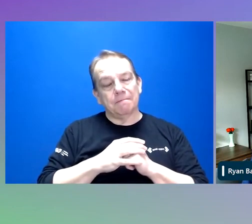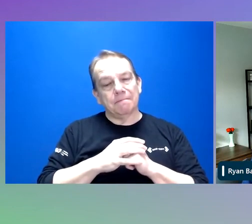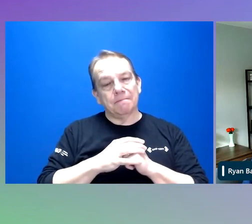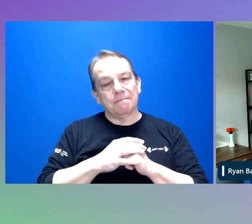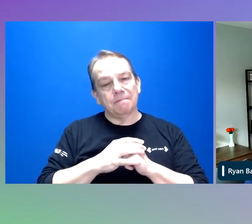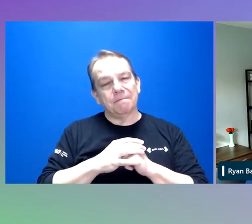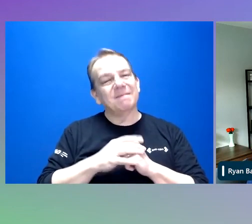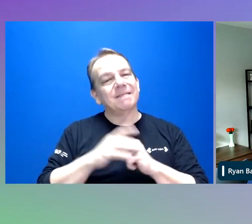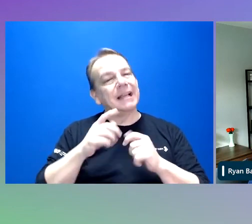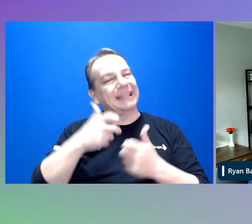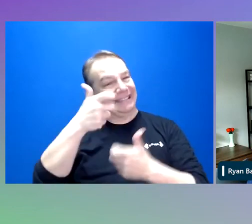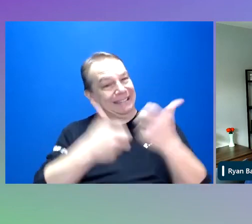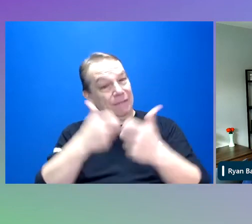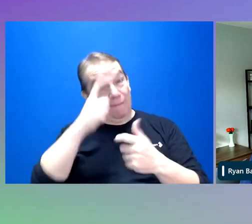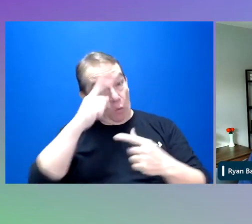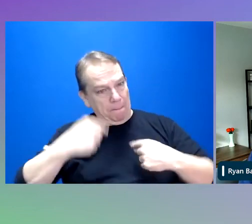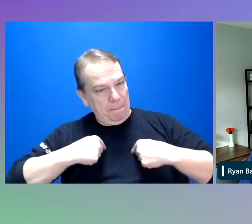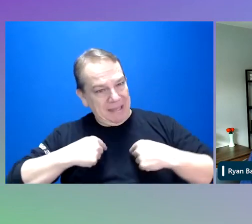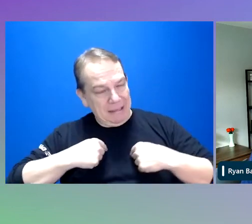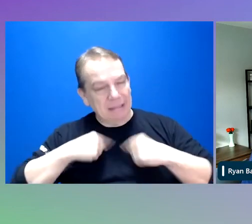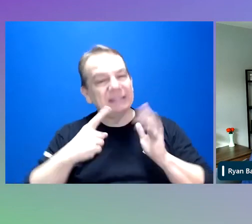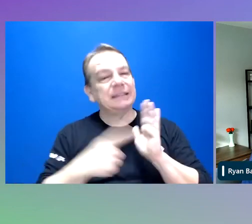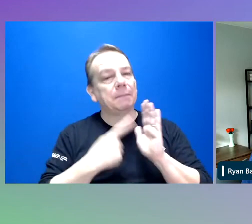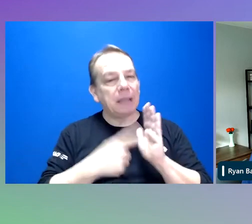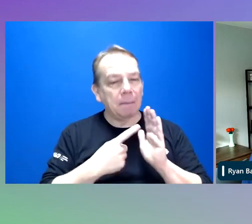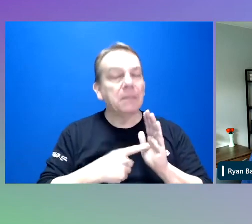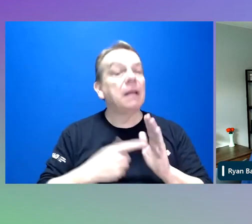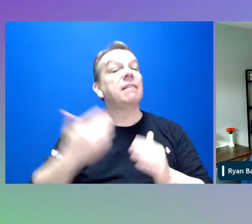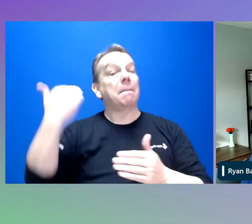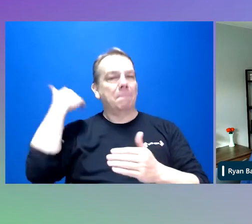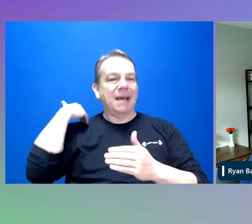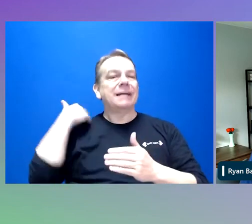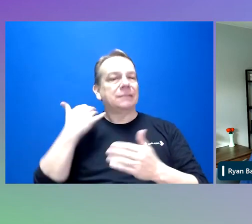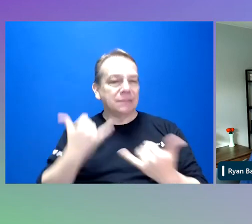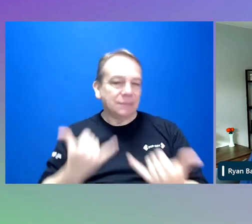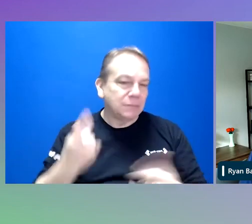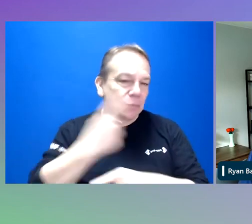the difficulty for me sometimes, or it has been in the past, is I really want